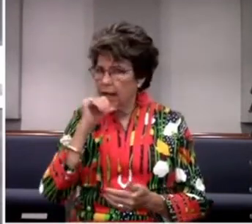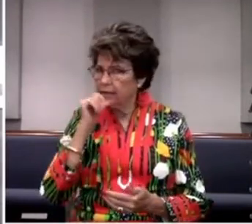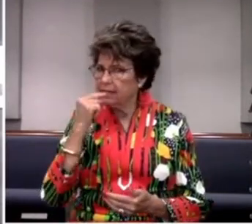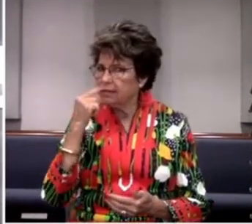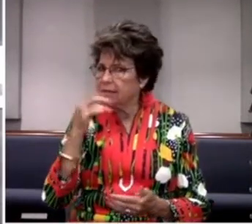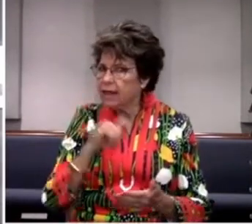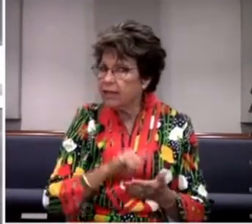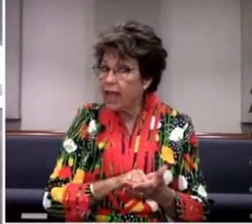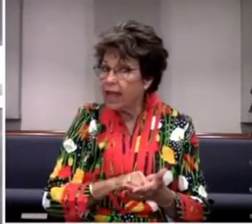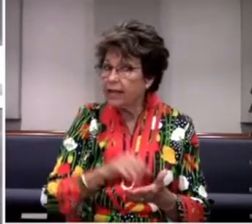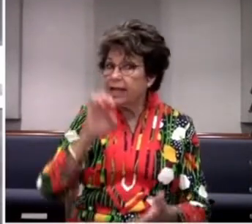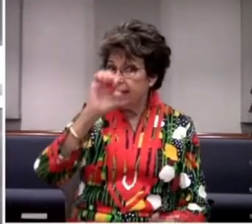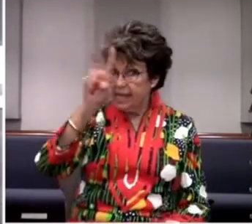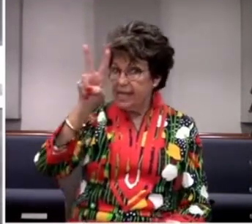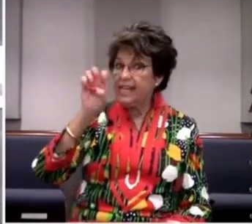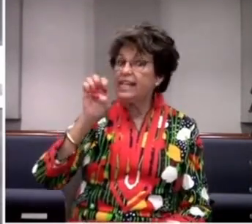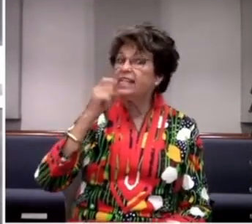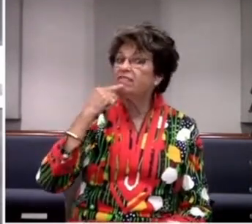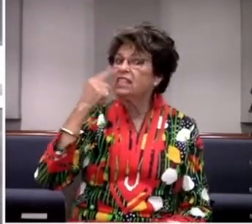and that was a problem.